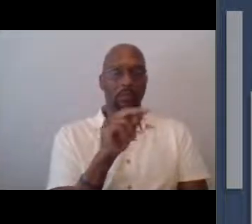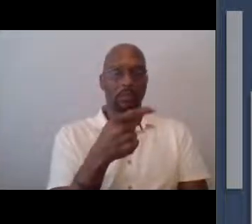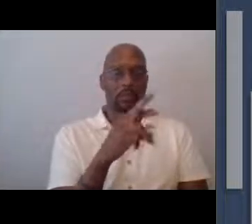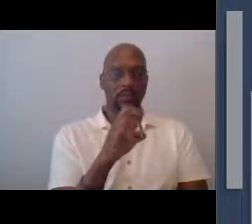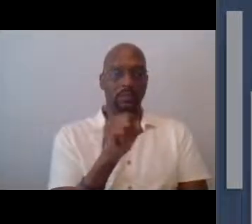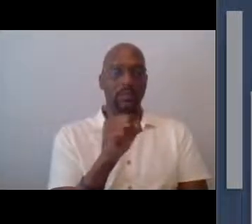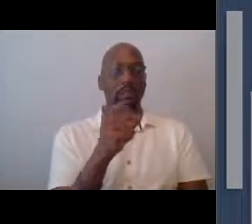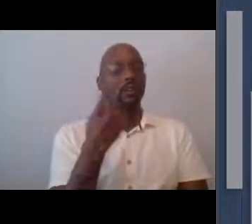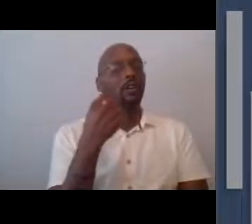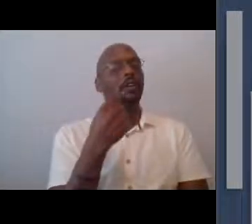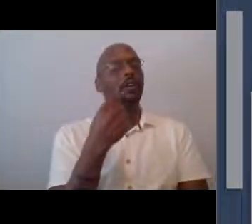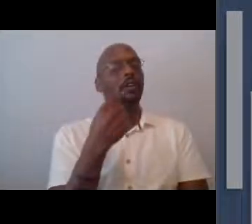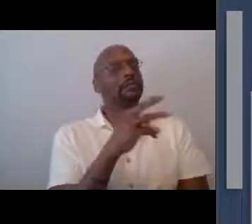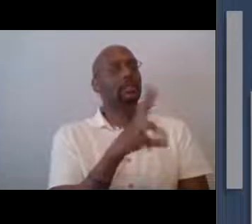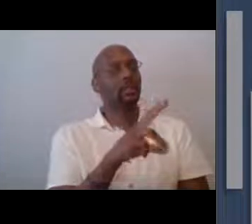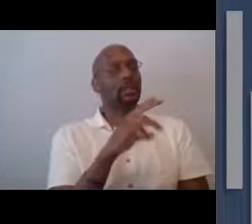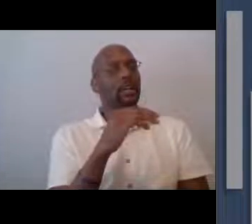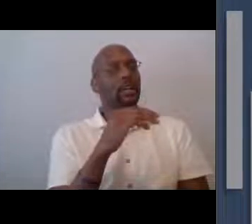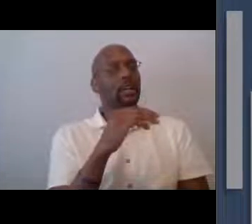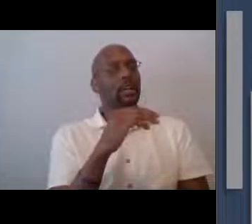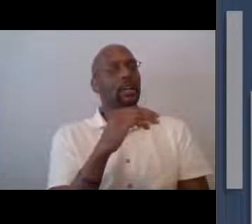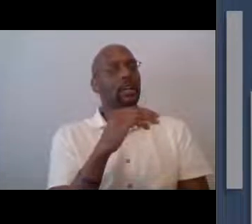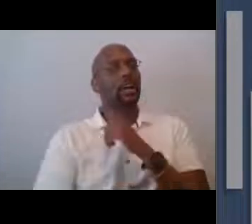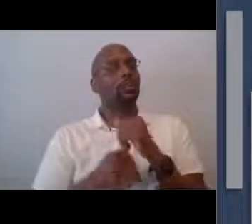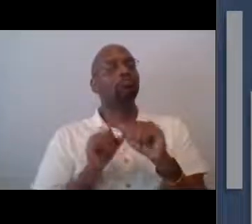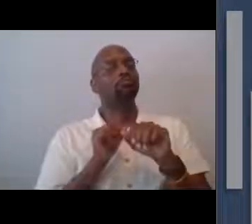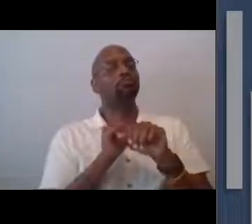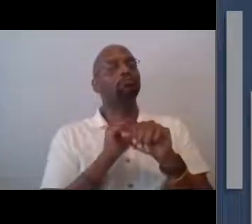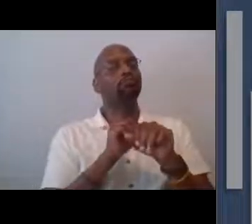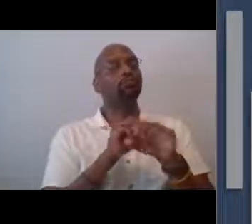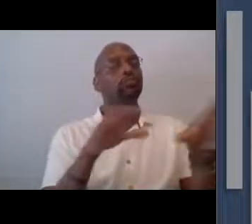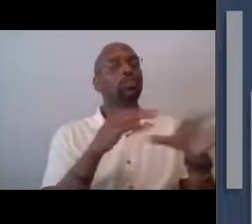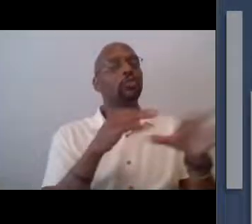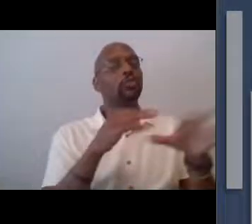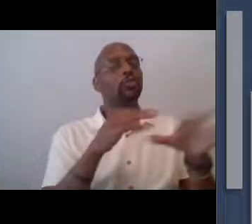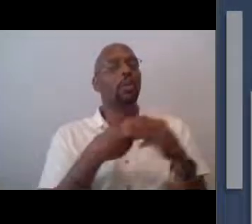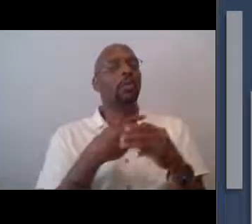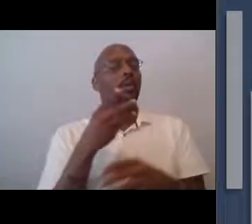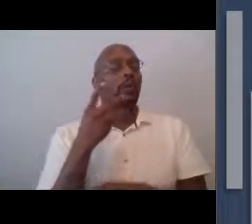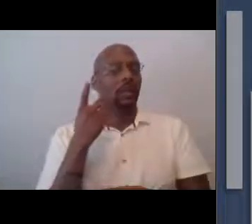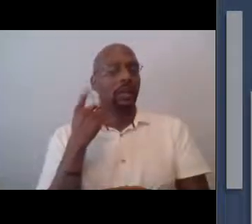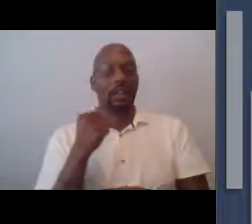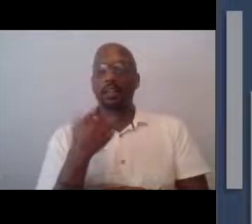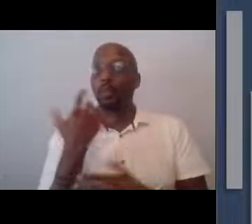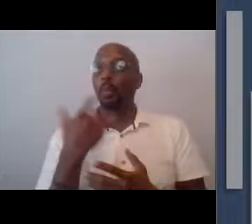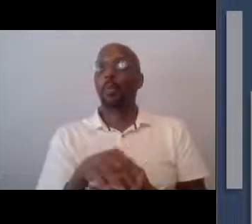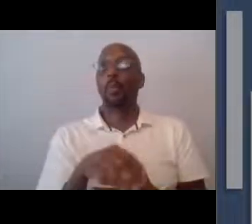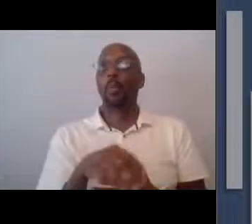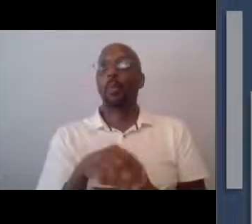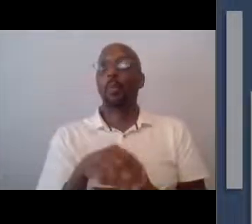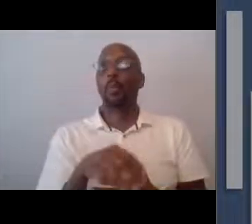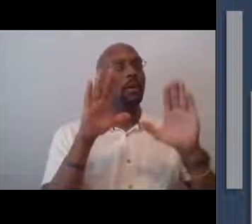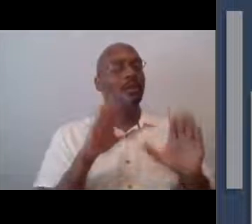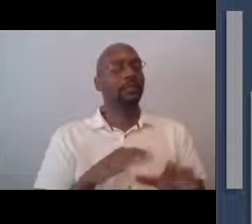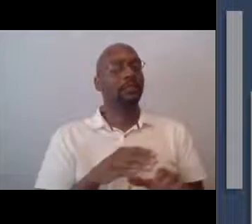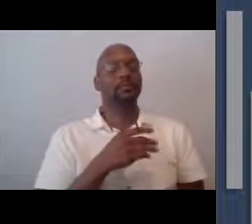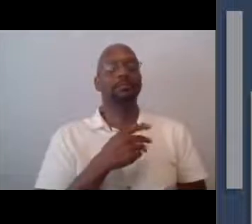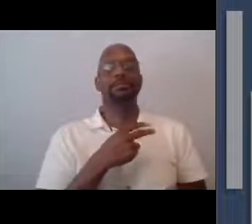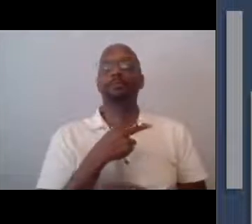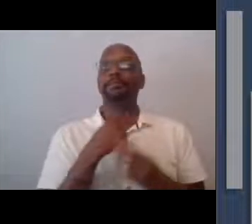world, and California was in it all. It was great. It was just really neat to see. We had